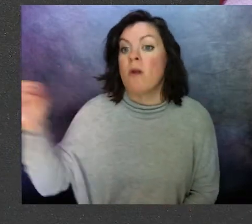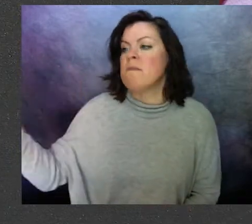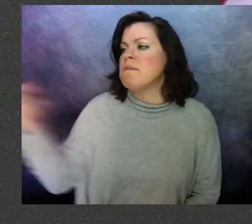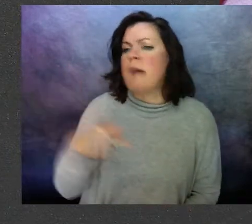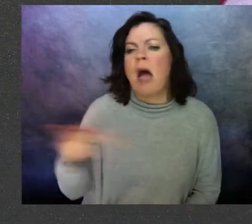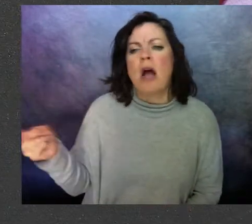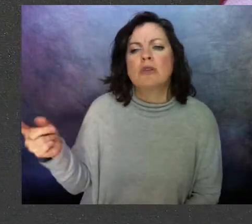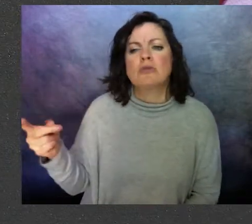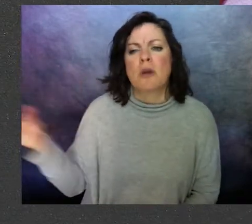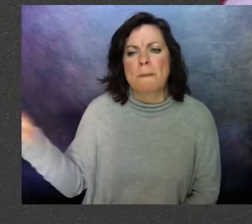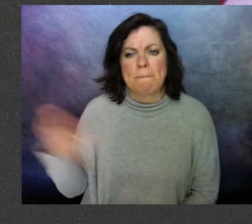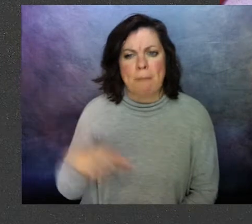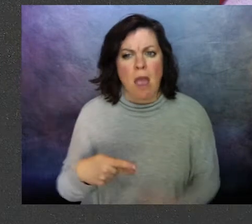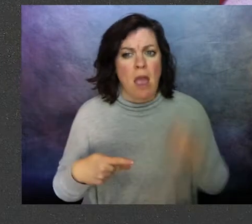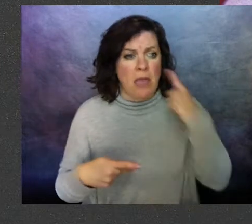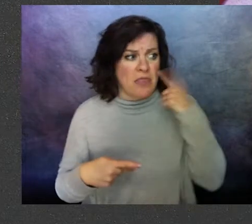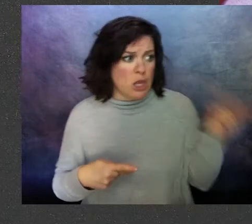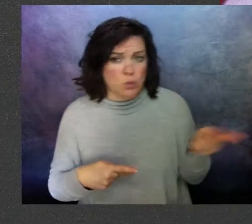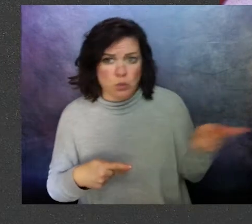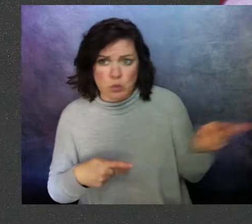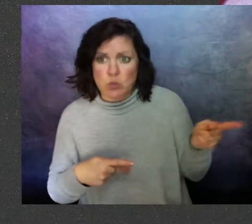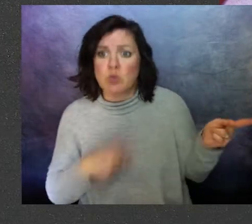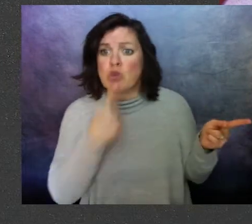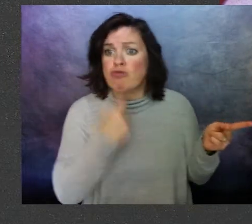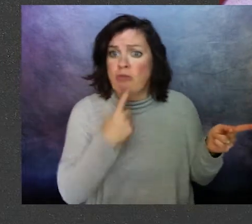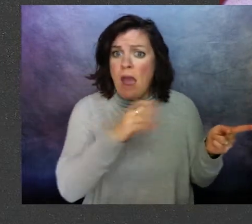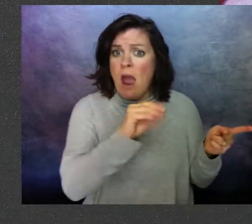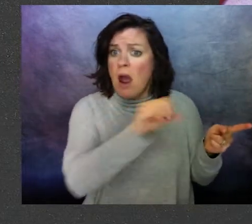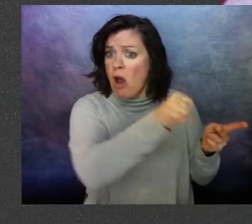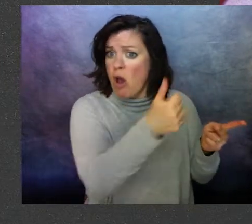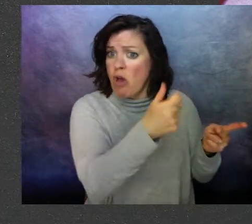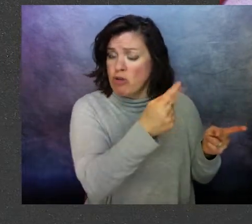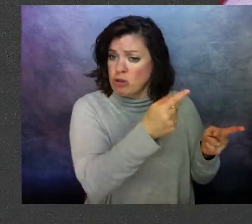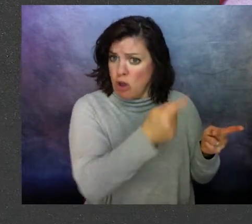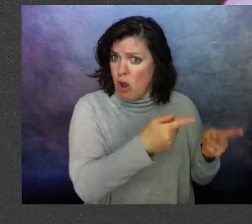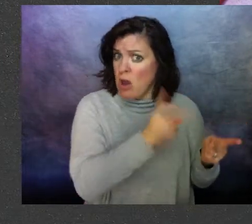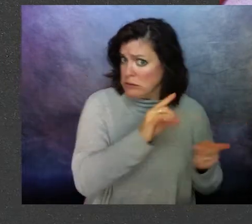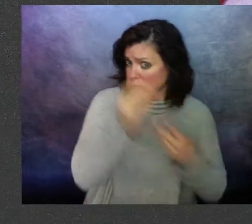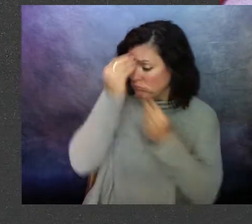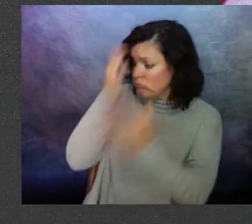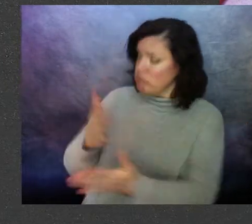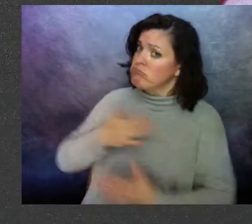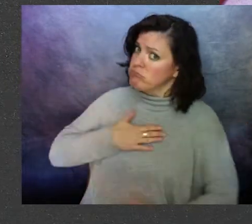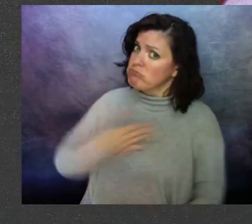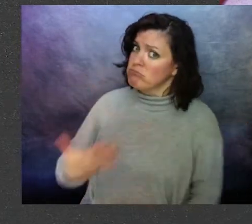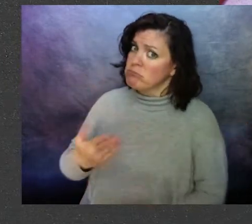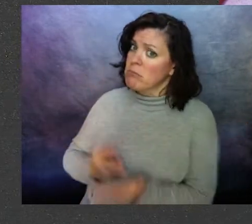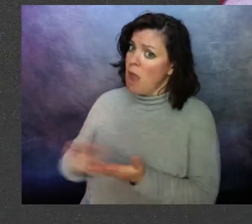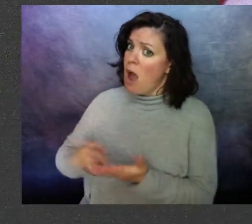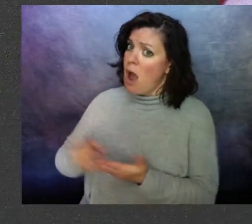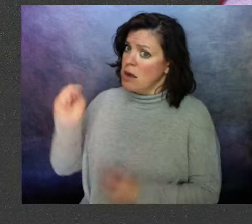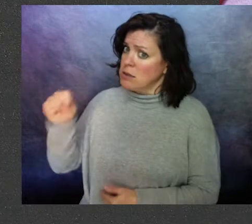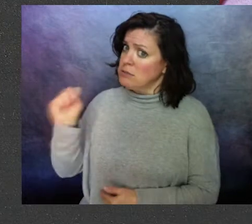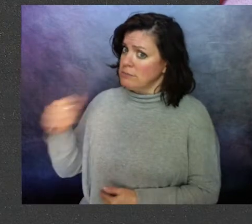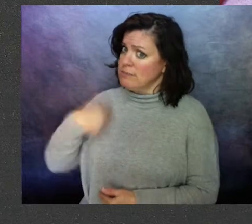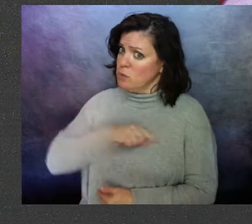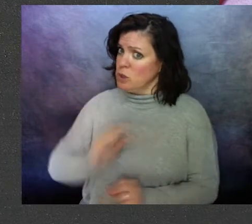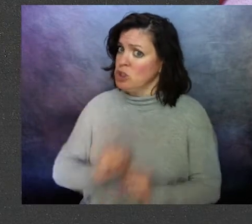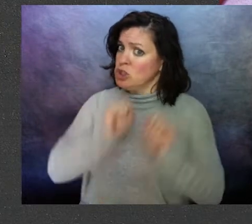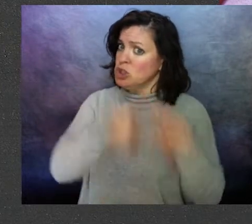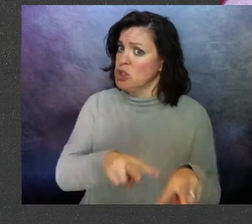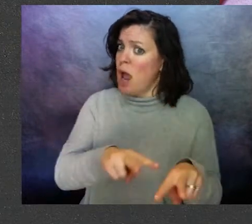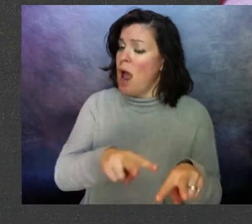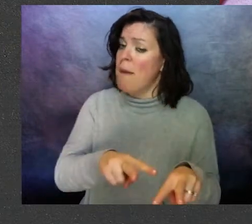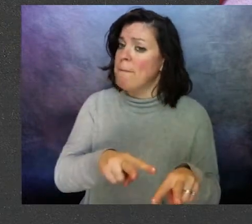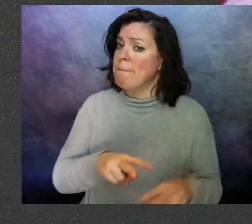And do you think that Clifford and Cleo will tell T-Bone what happened? Or do you think they'll let him look at the